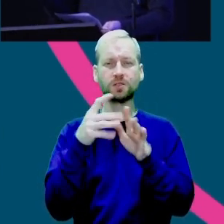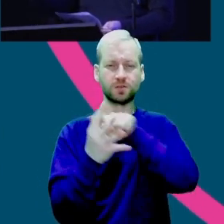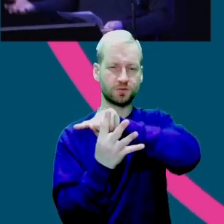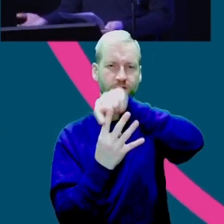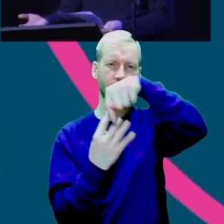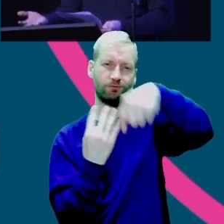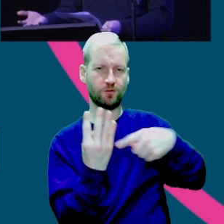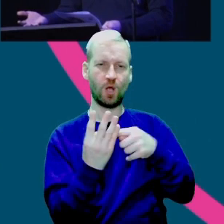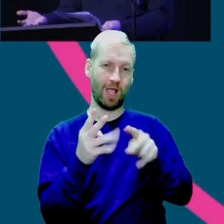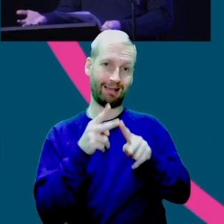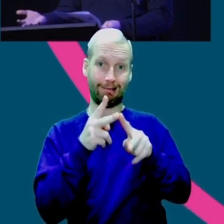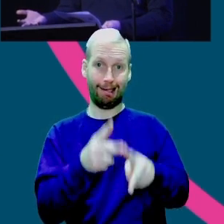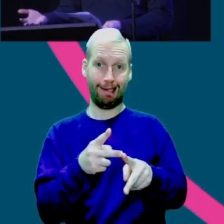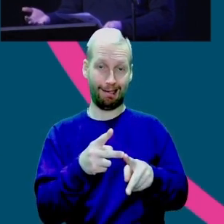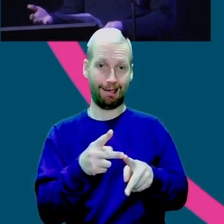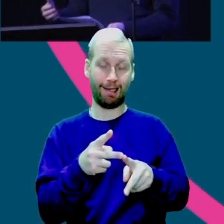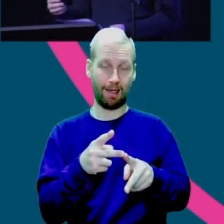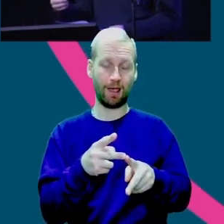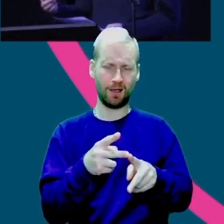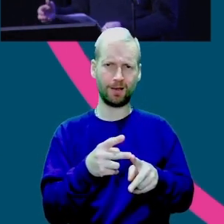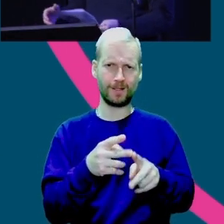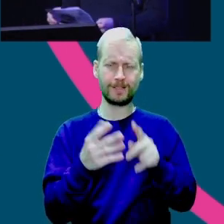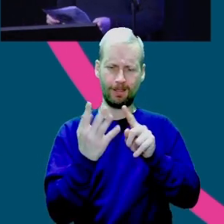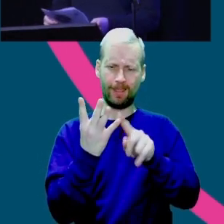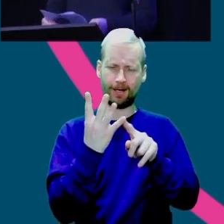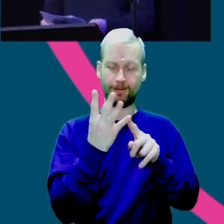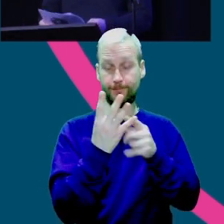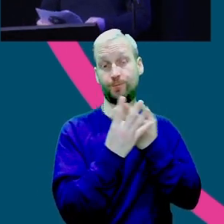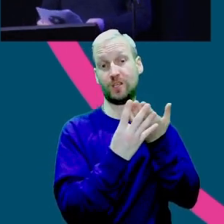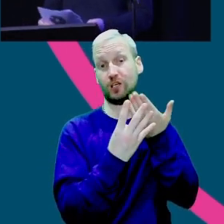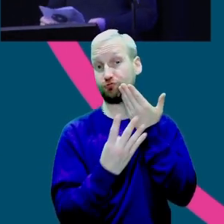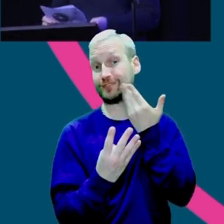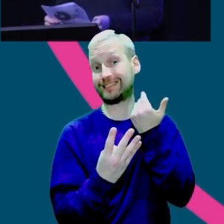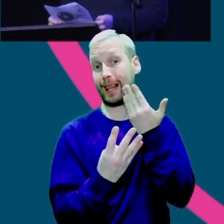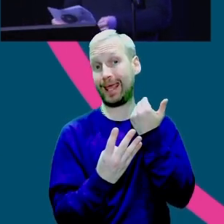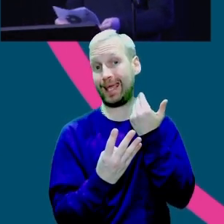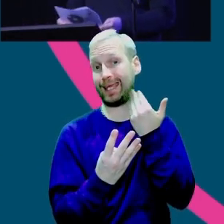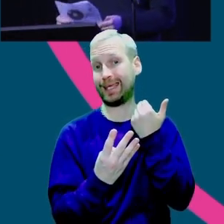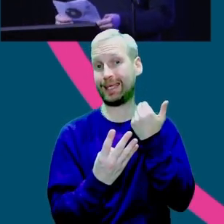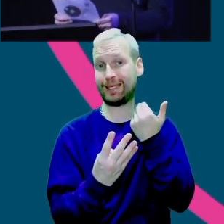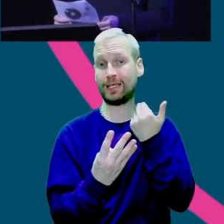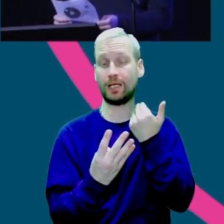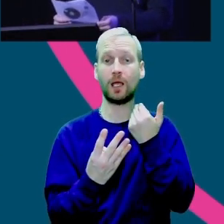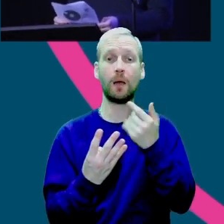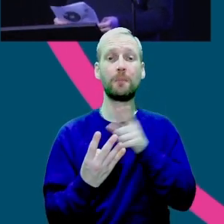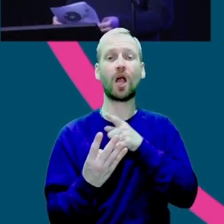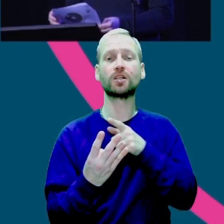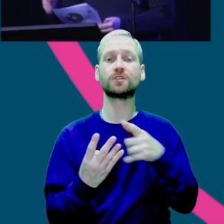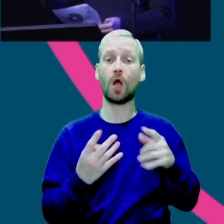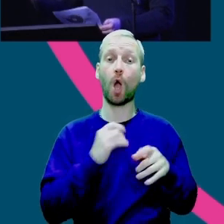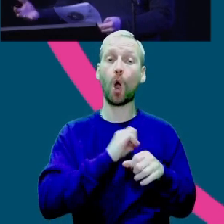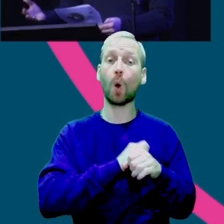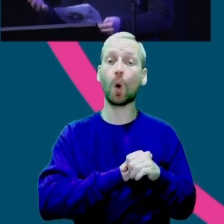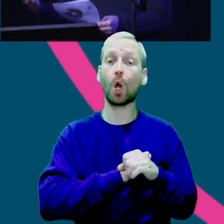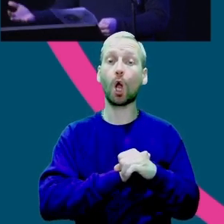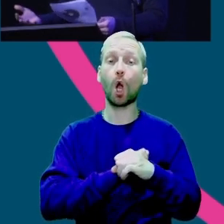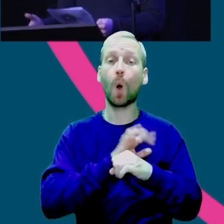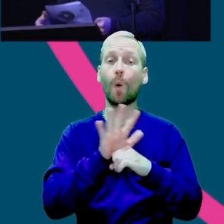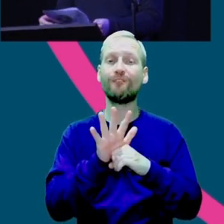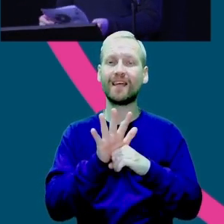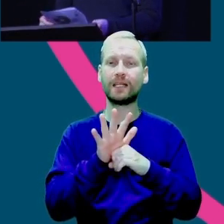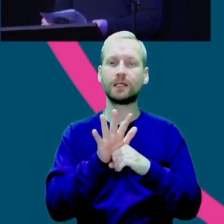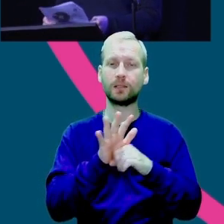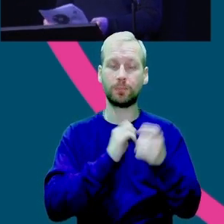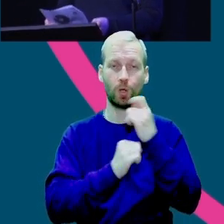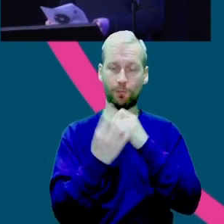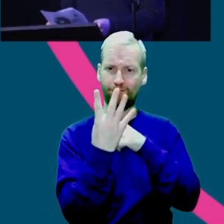experience of delivering care. And then more recently, especially in the wake of the pandemic, it's been broadened to a